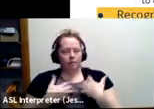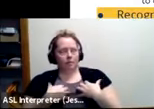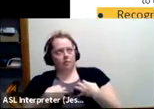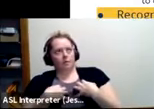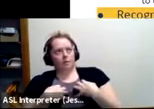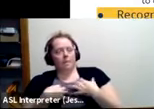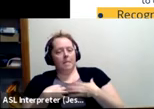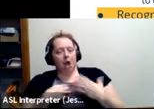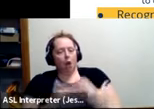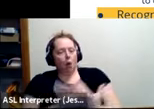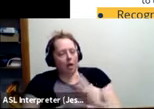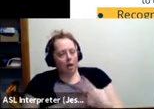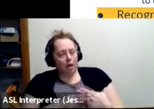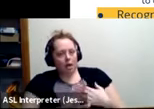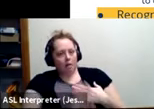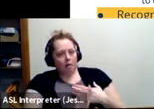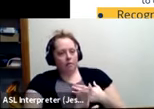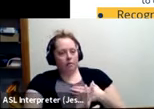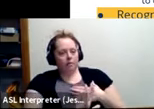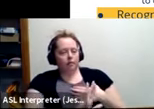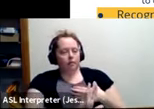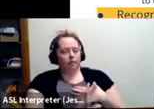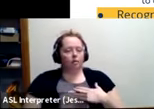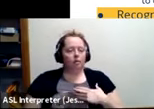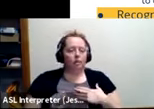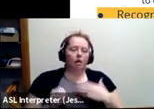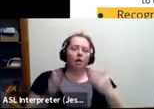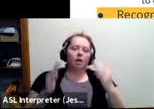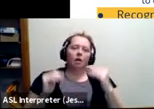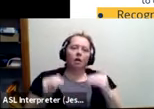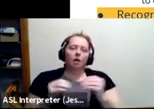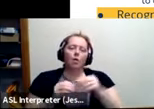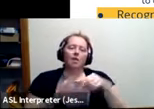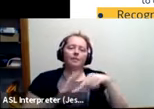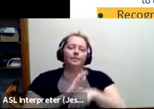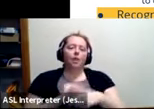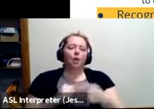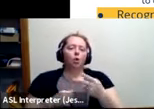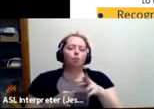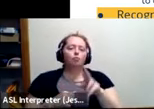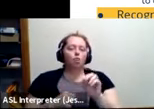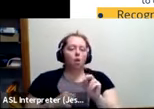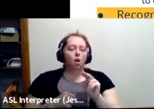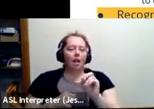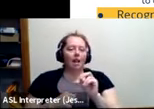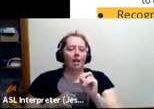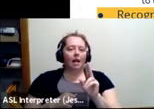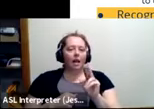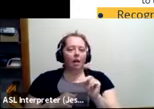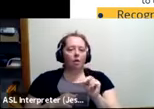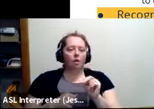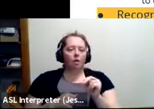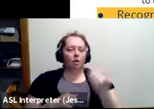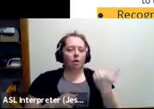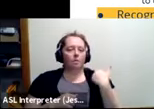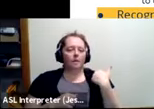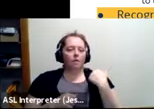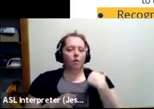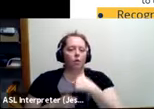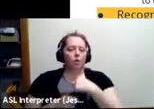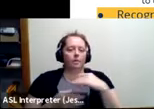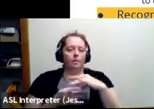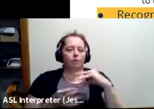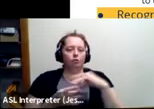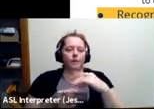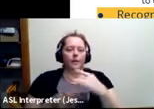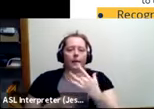So this is a little bit more about pronouns in depth. In our last webinar, we talked about the term preferred pronoun and how